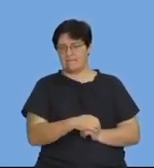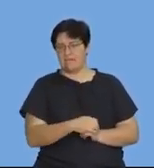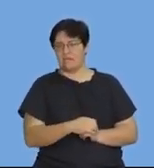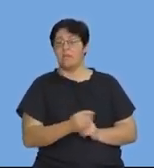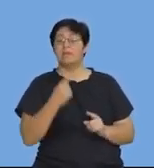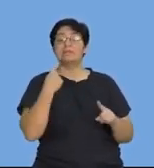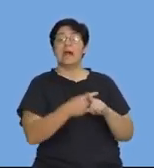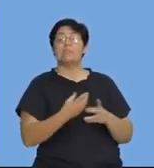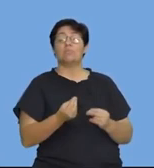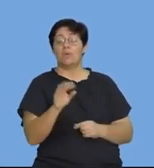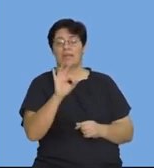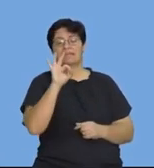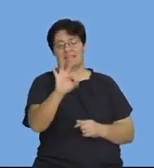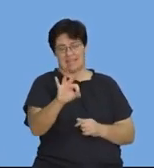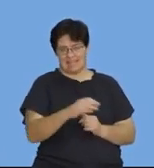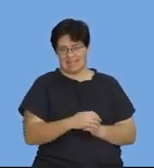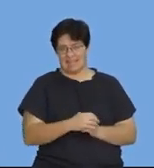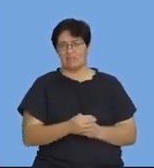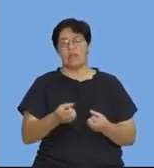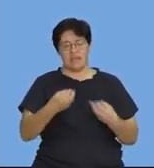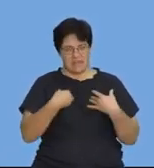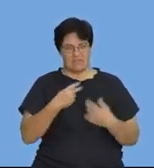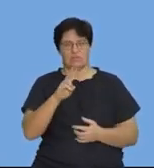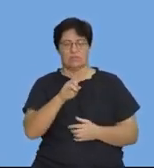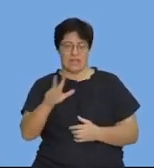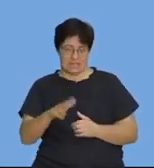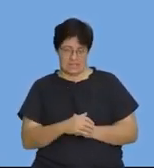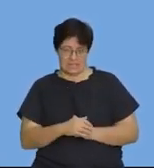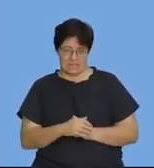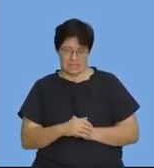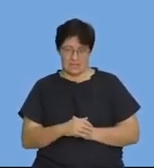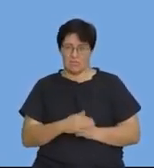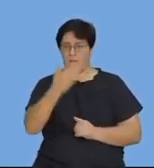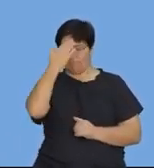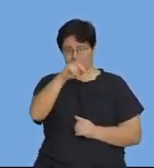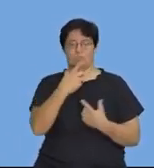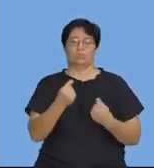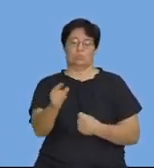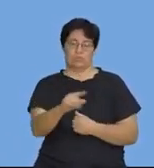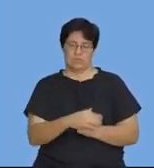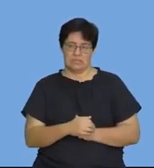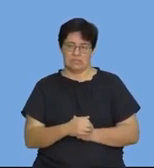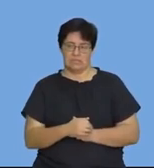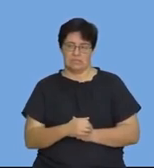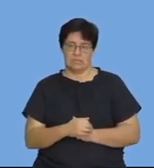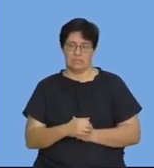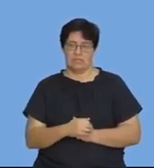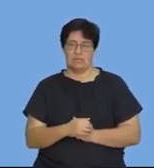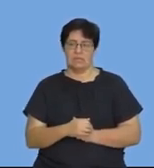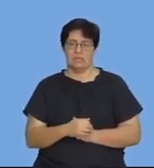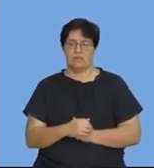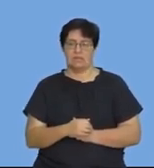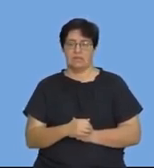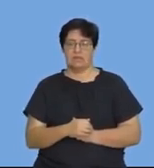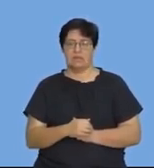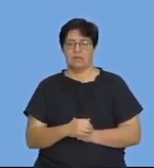with 3 so that it gives me the 28 will then be what you then need to do, right? So I'm just running out